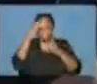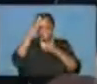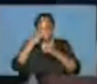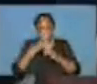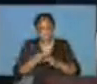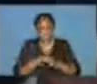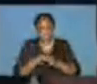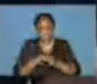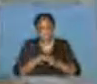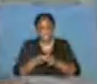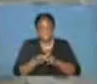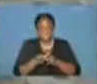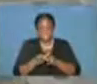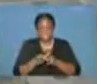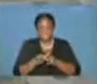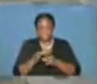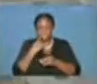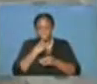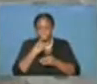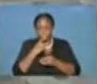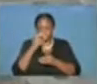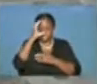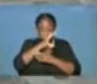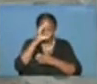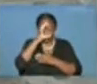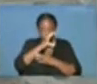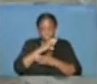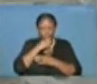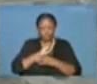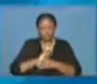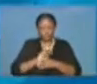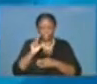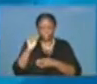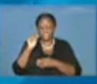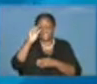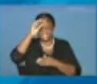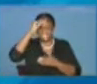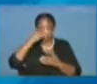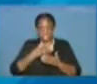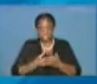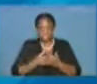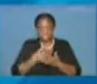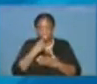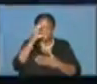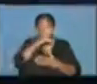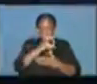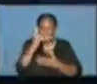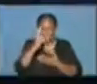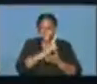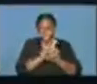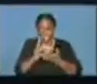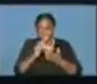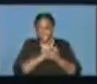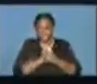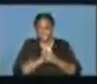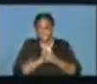hope is what's guiding Keith Carey as the search continues for his 20-year-old son who's been missing for more than a week. Carl don't